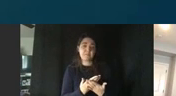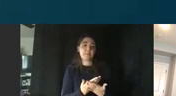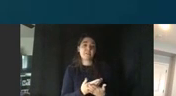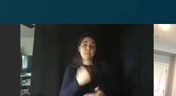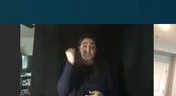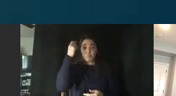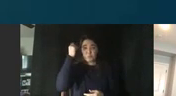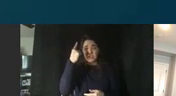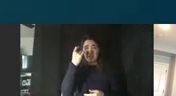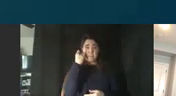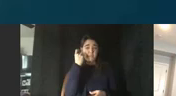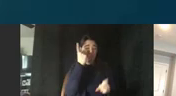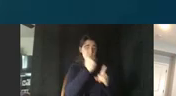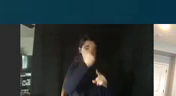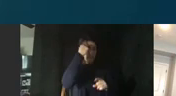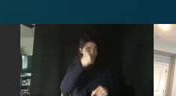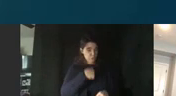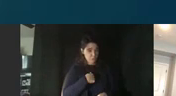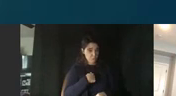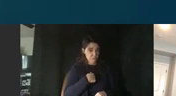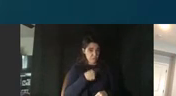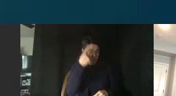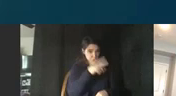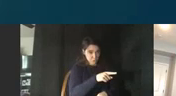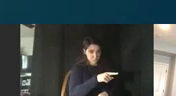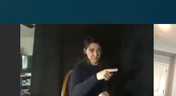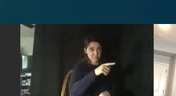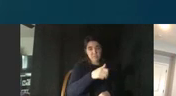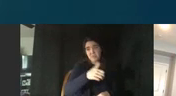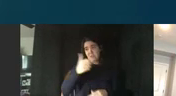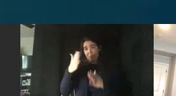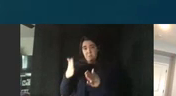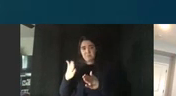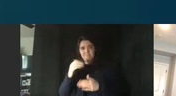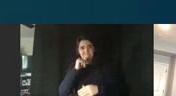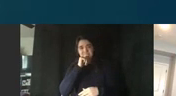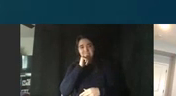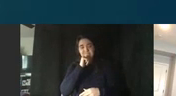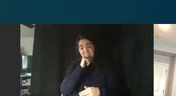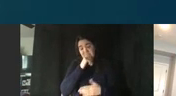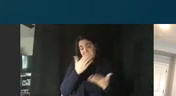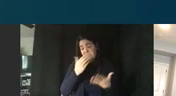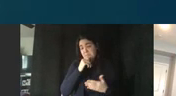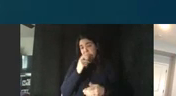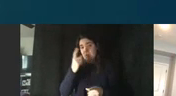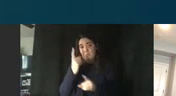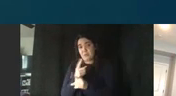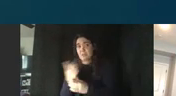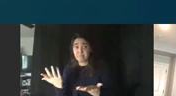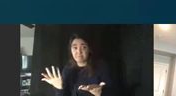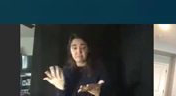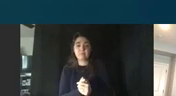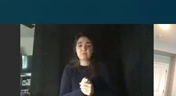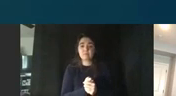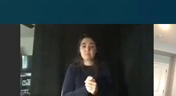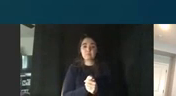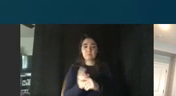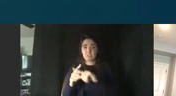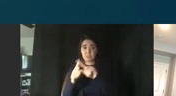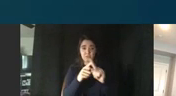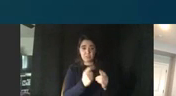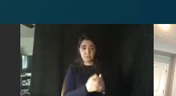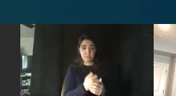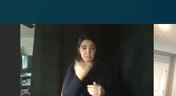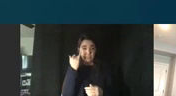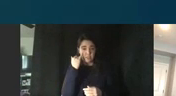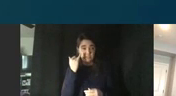and understand that. If you can, plot. I cannot plot. I wish to